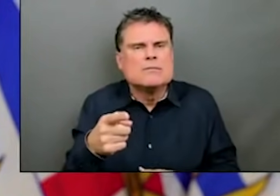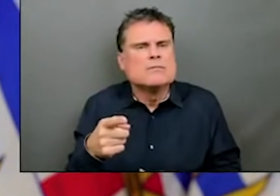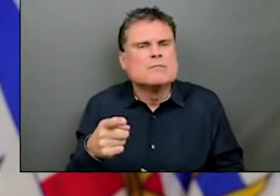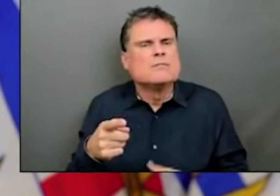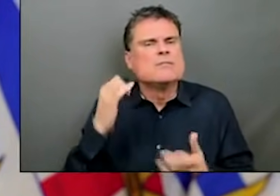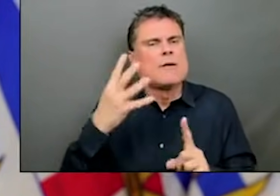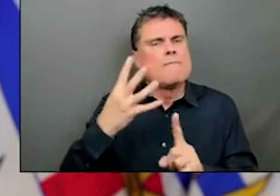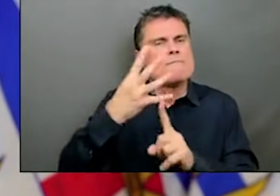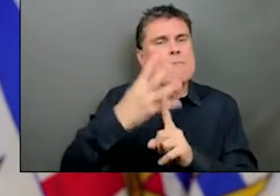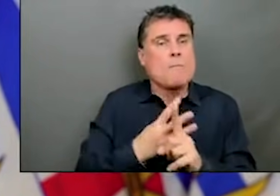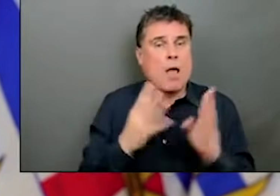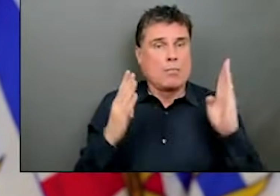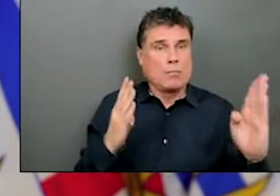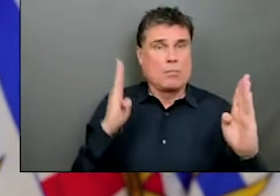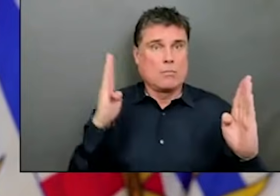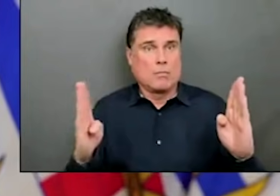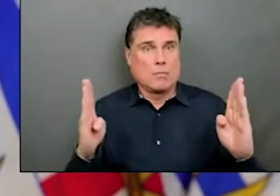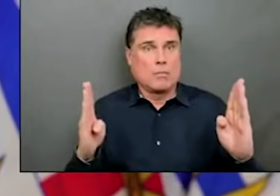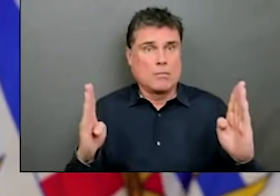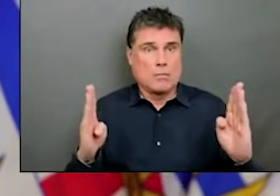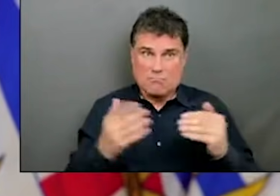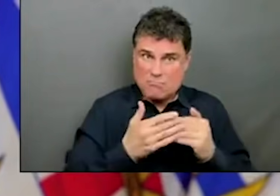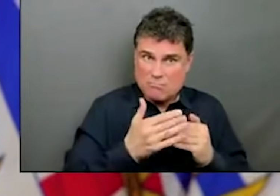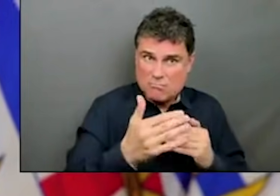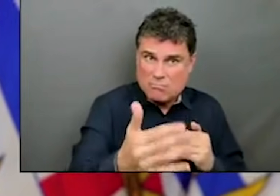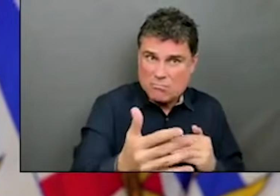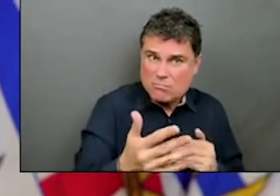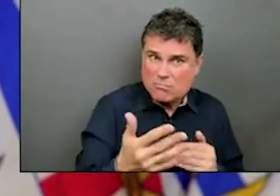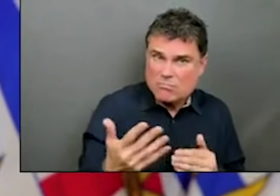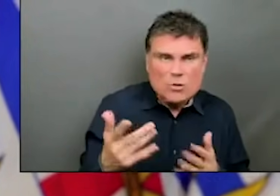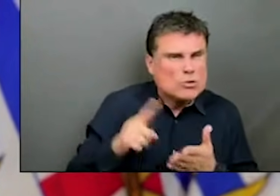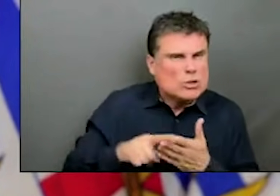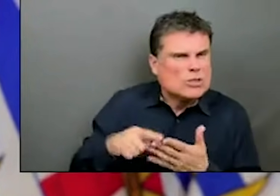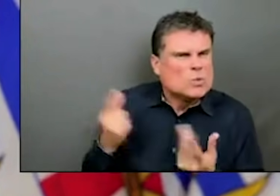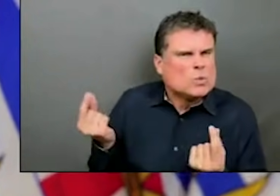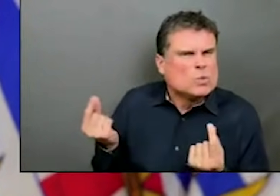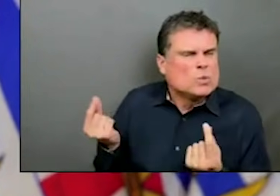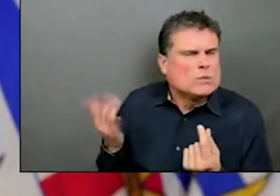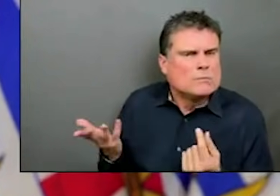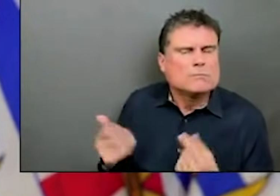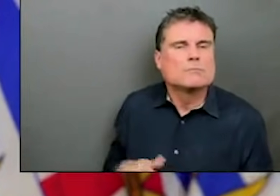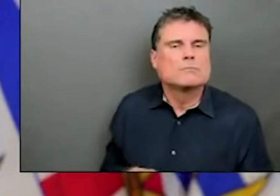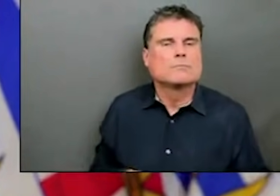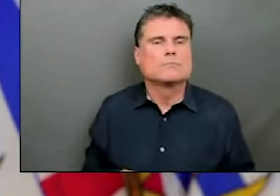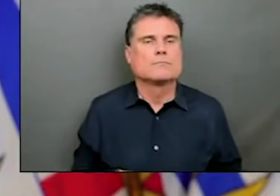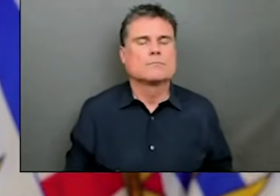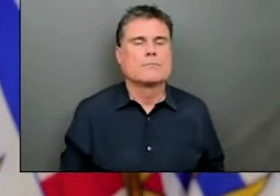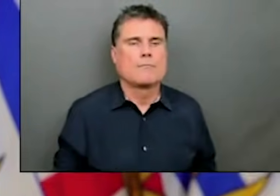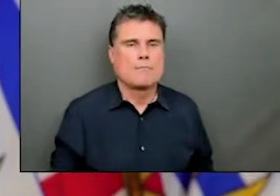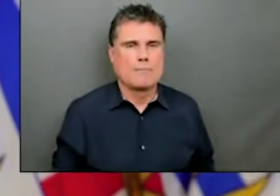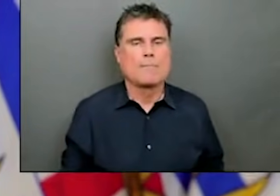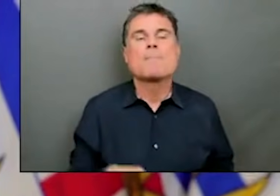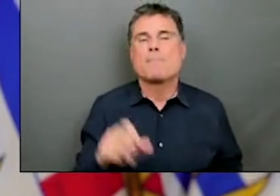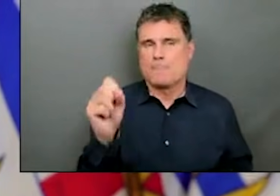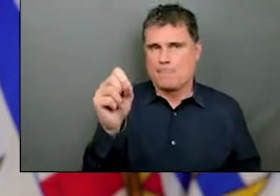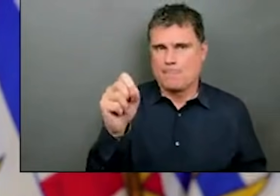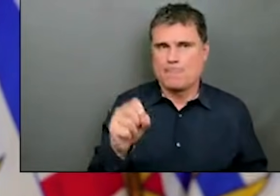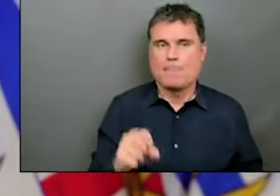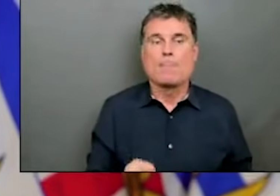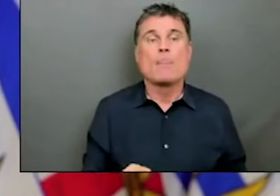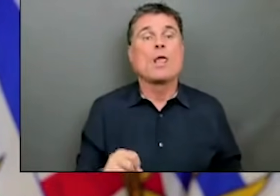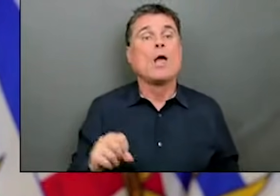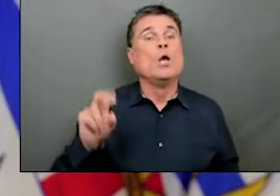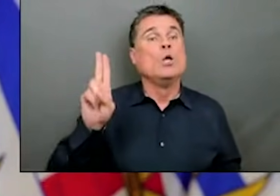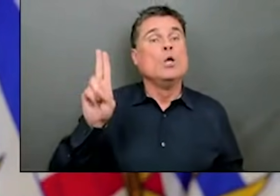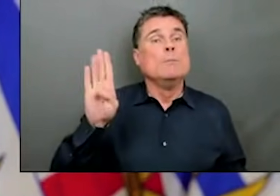going forward. Sure, yeah, and that's something obviously that we're watching carefully. The study from UBC looked at a very small number of